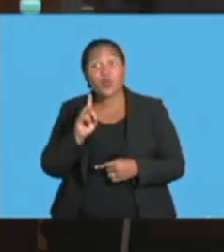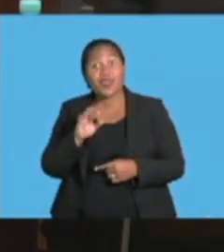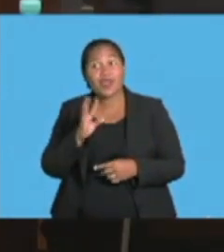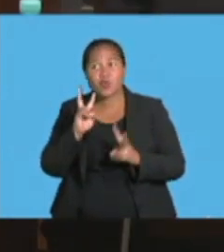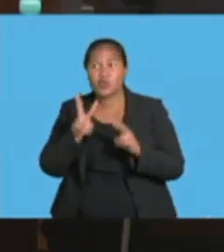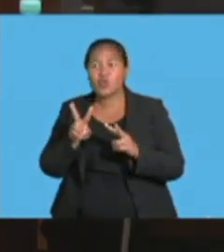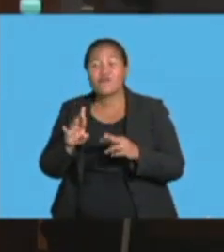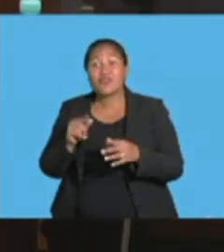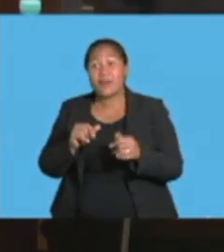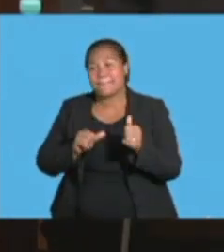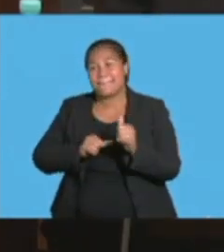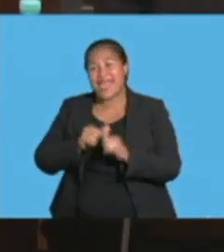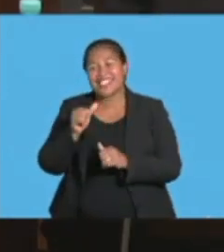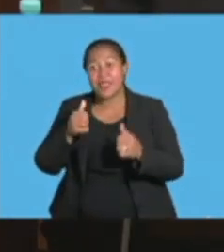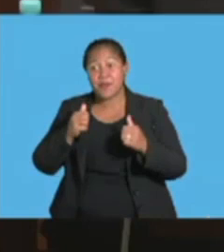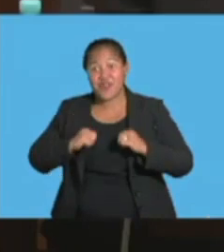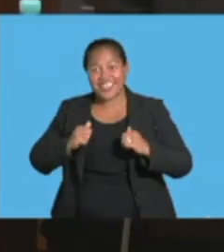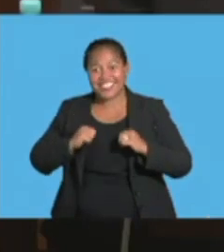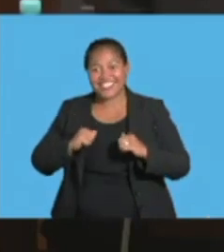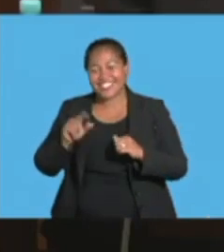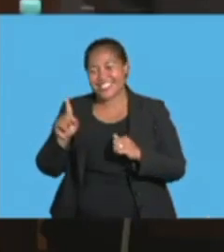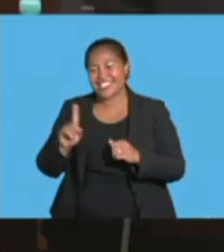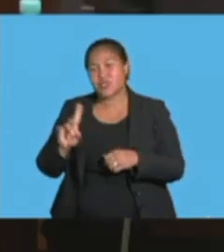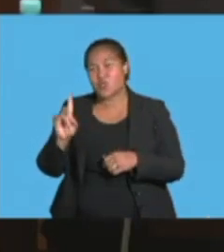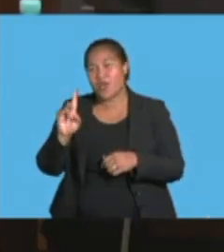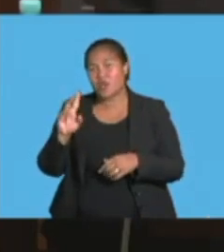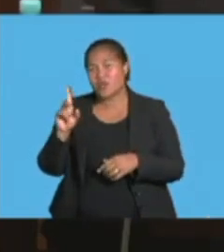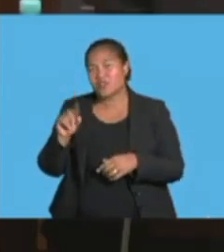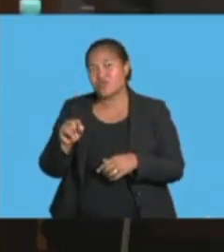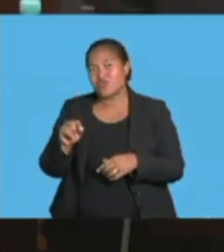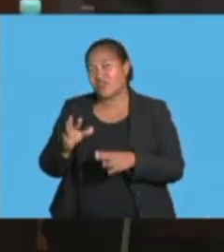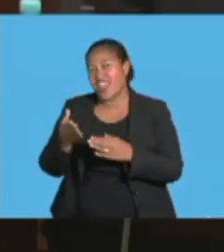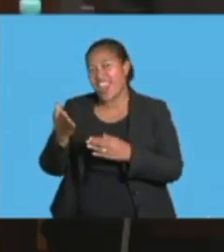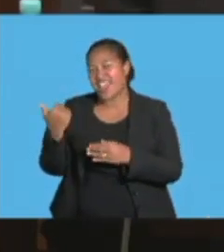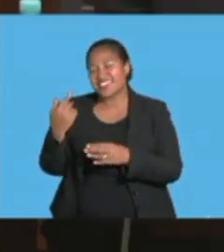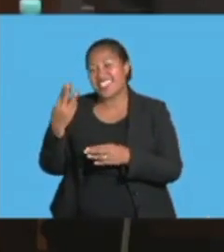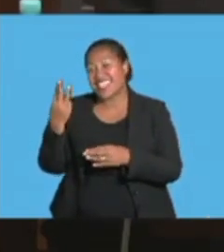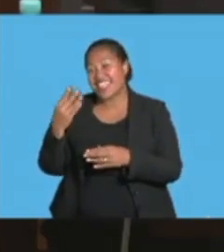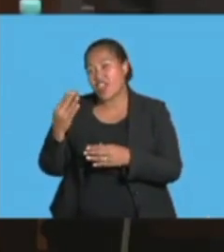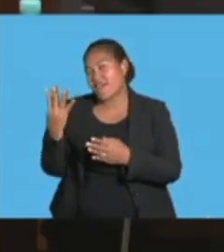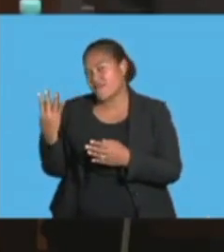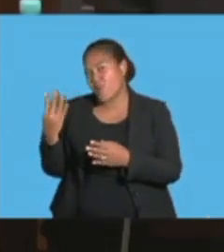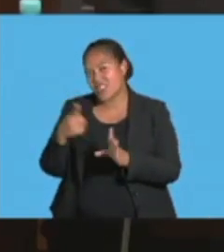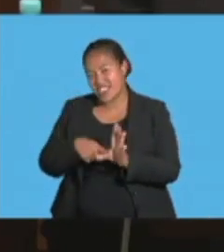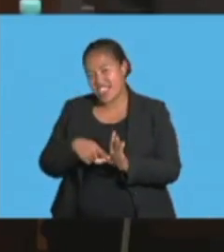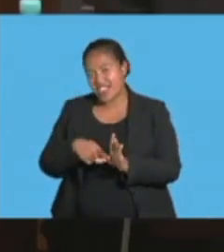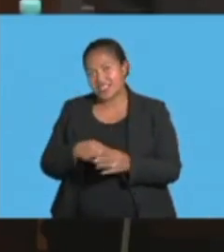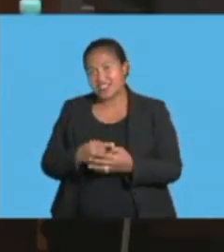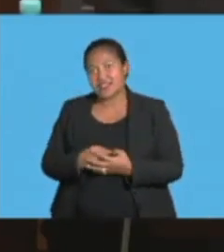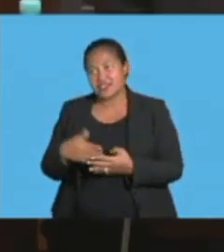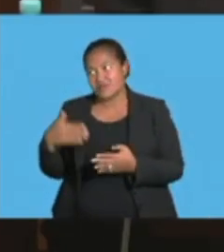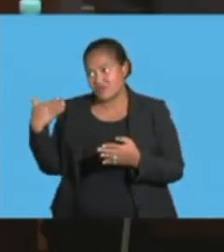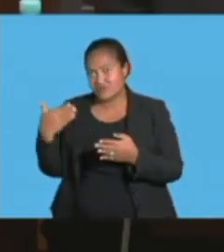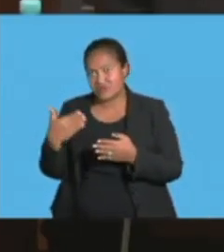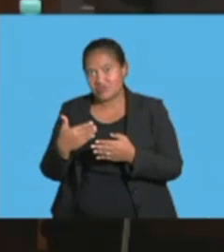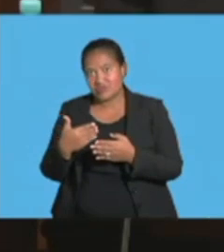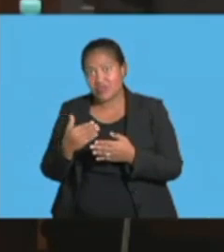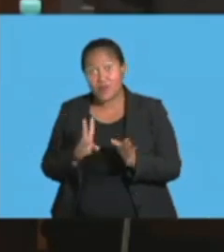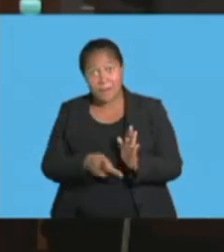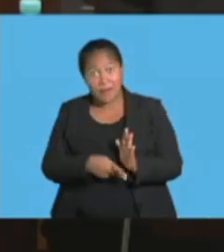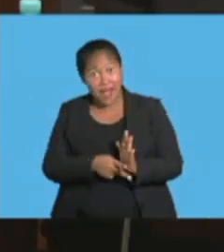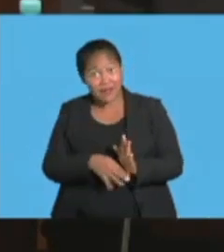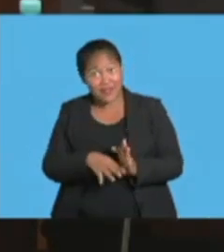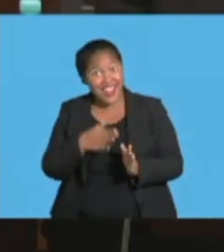from around the world, and this is something that we've adopted over the last 3 or 4 years. We've moved from just a primary healthcare